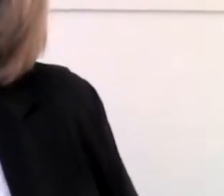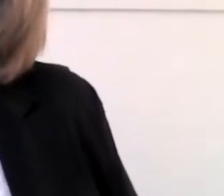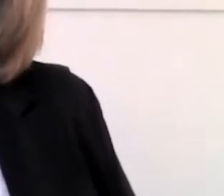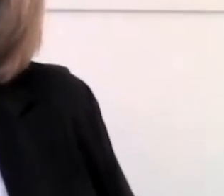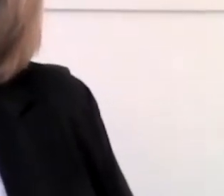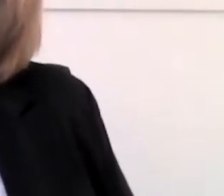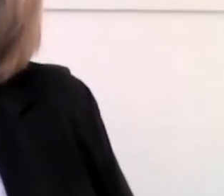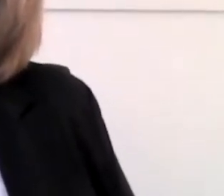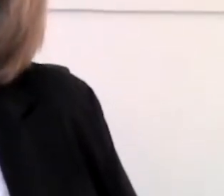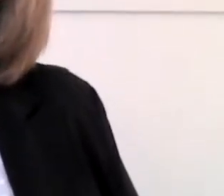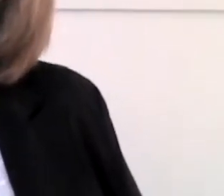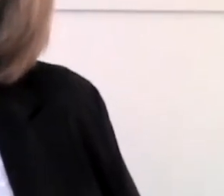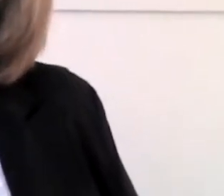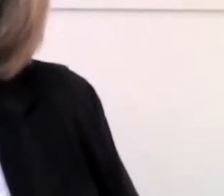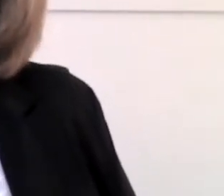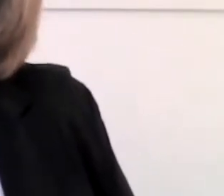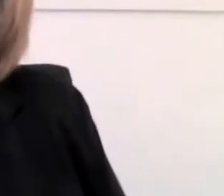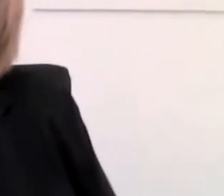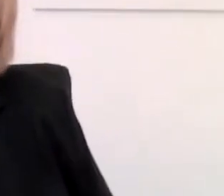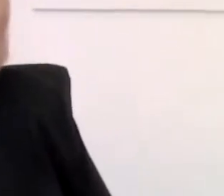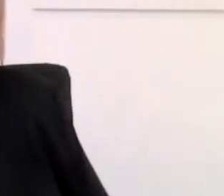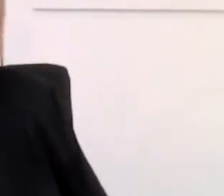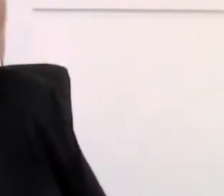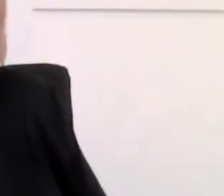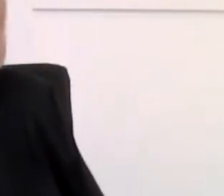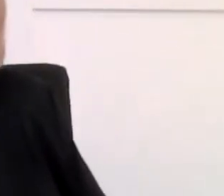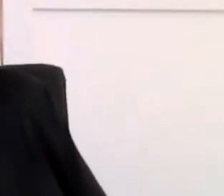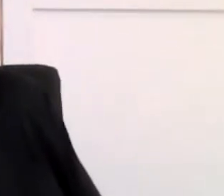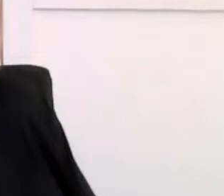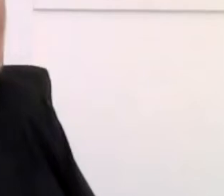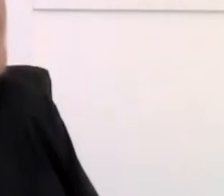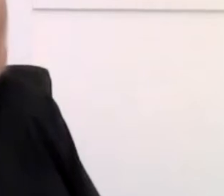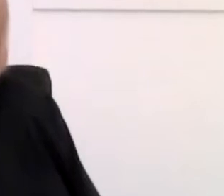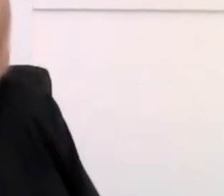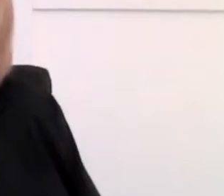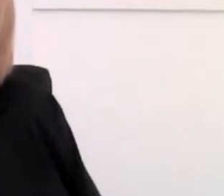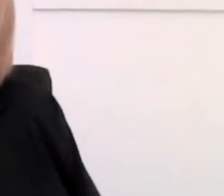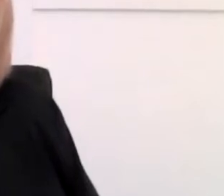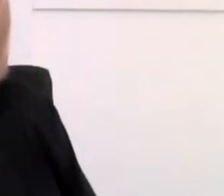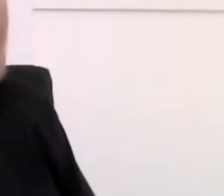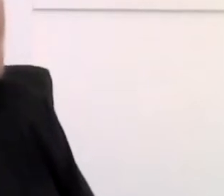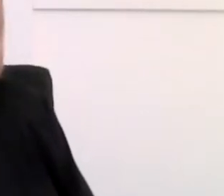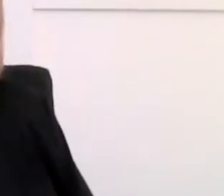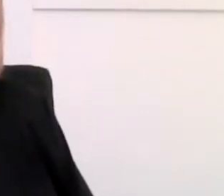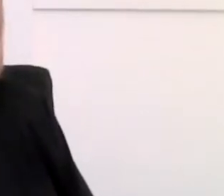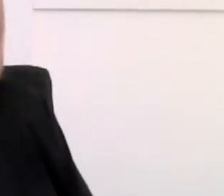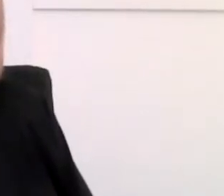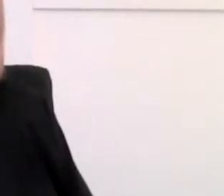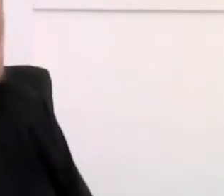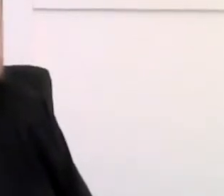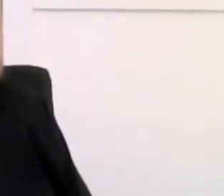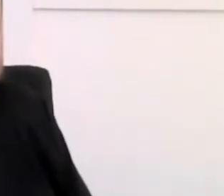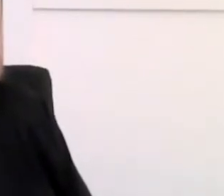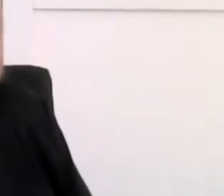So here's where we are now, moving forward. So we talked a little bit about community, and next we're going to talk a little bit about